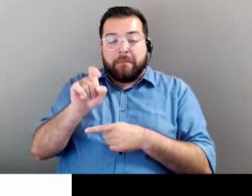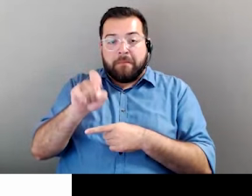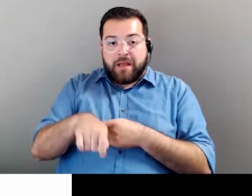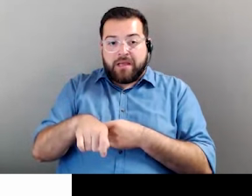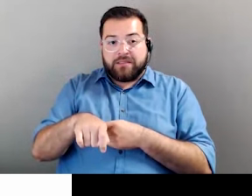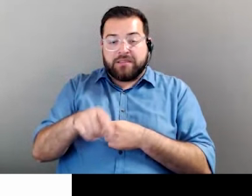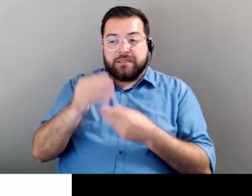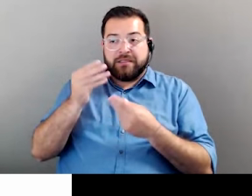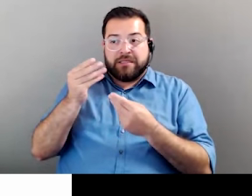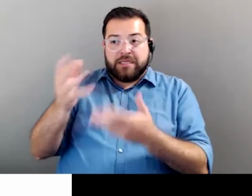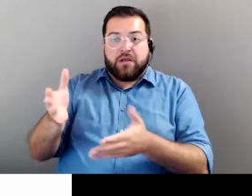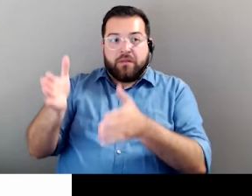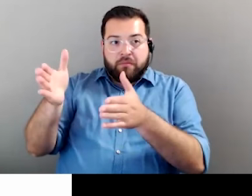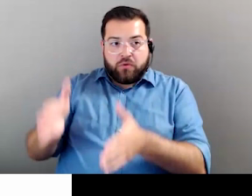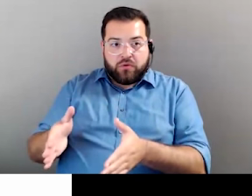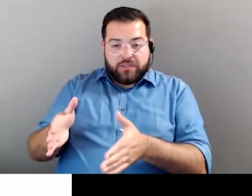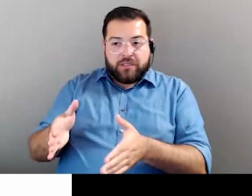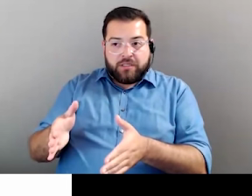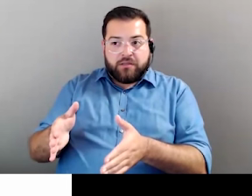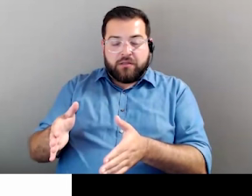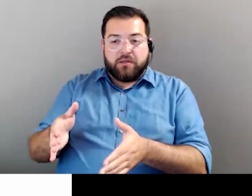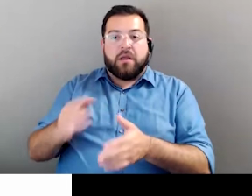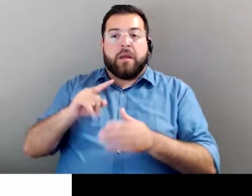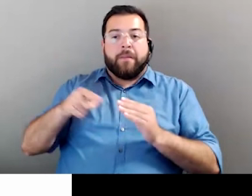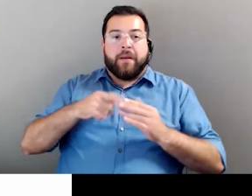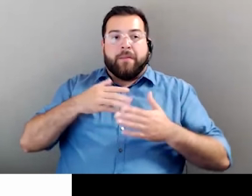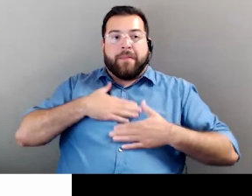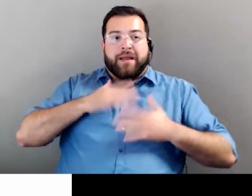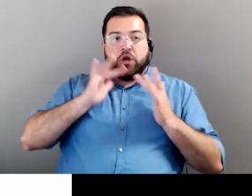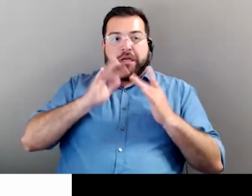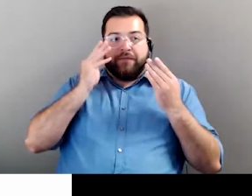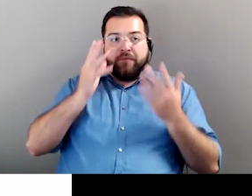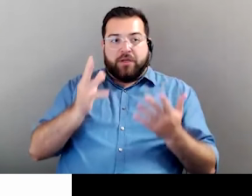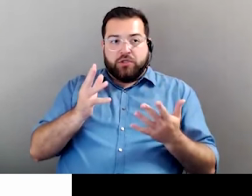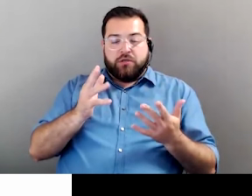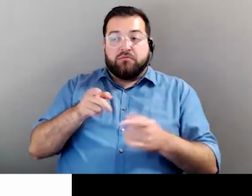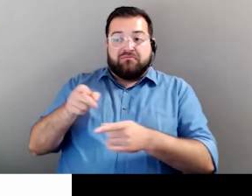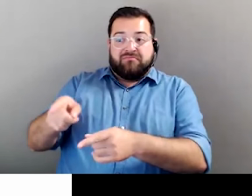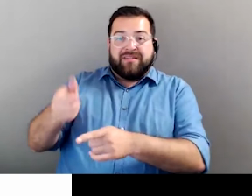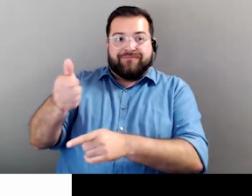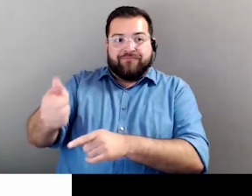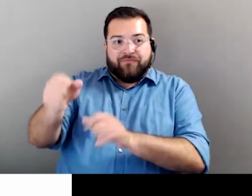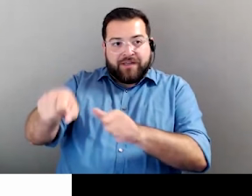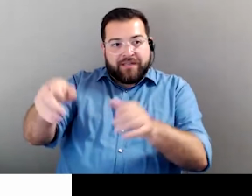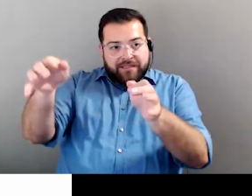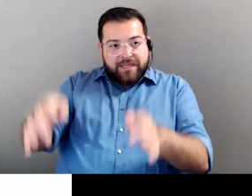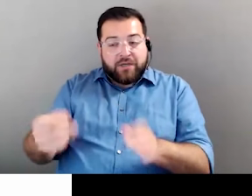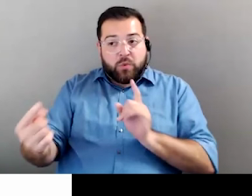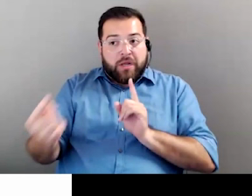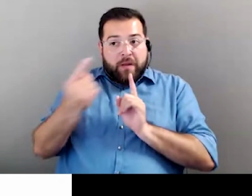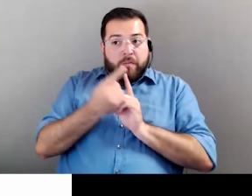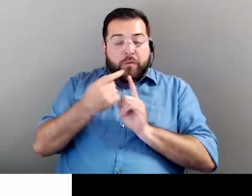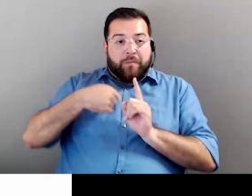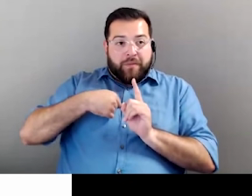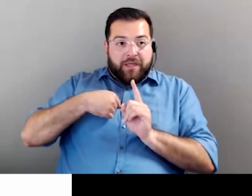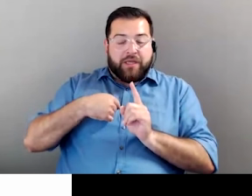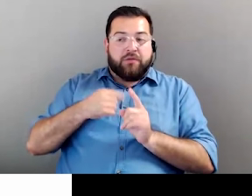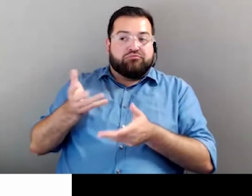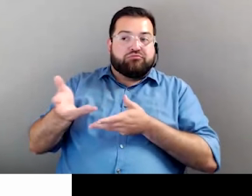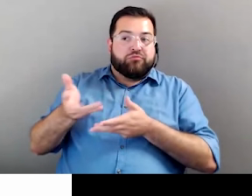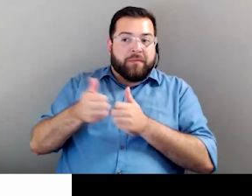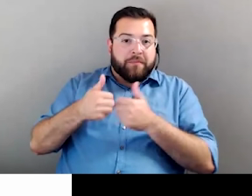person my contact information. So they can choose whether or not they want to come to me and talk to me. So that's part of the new regs.